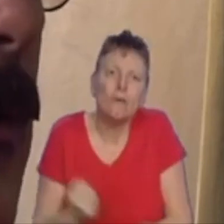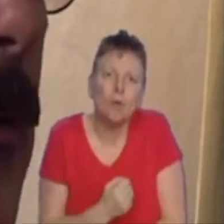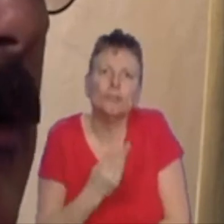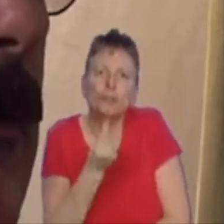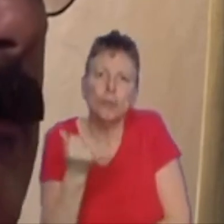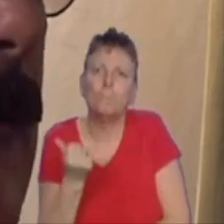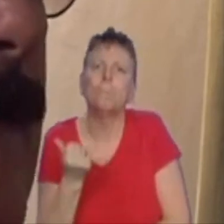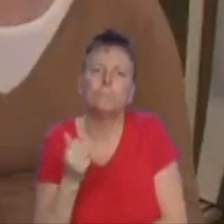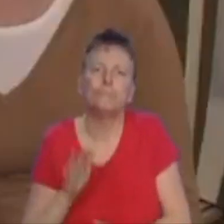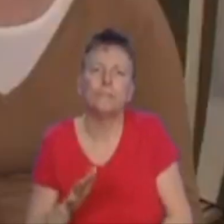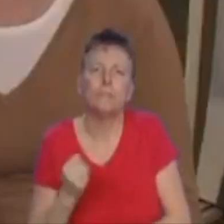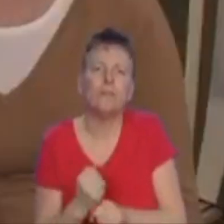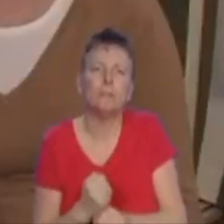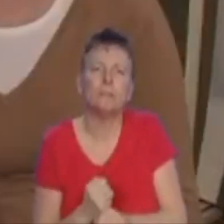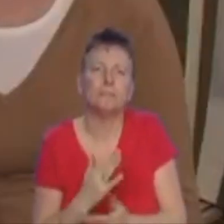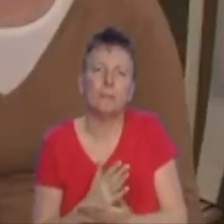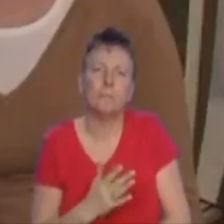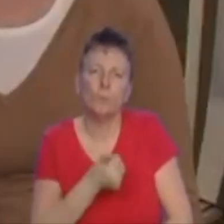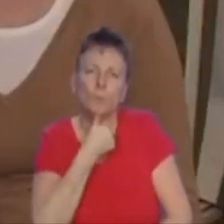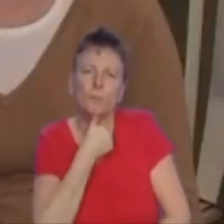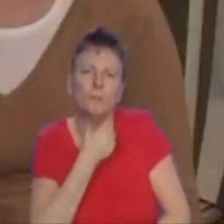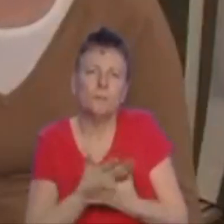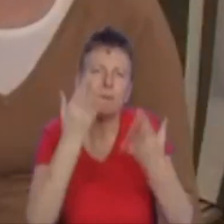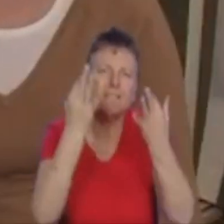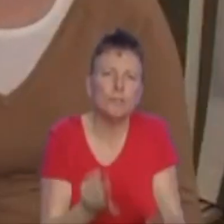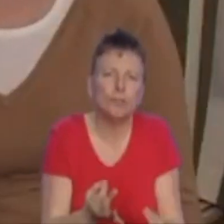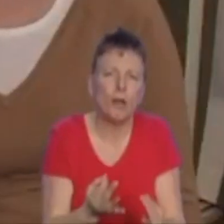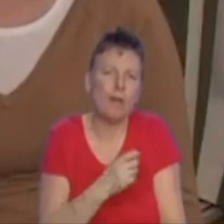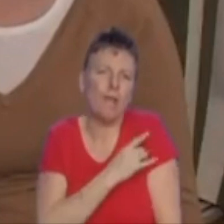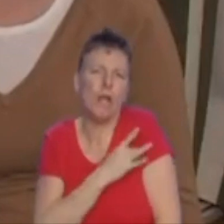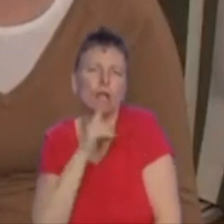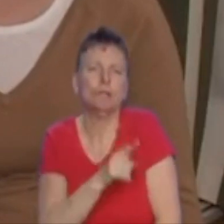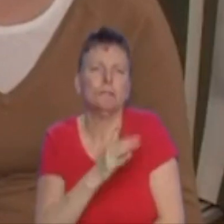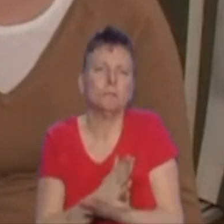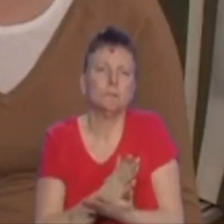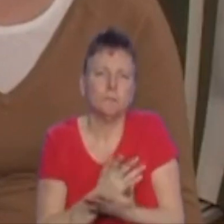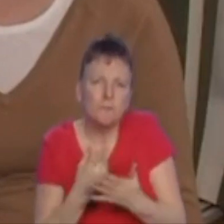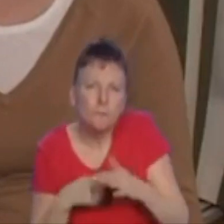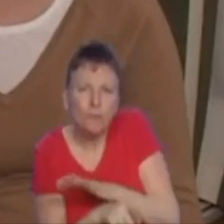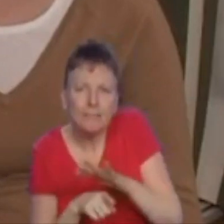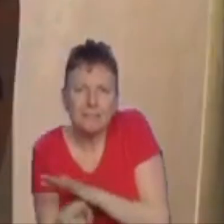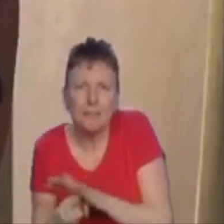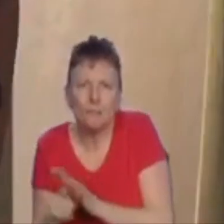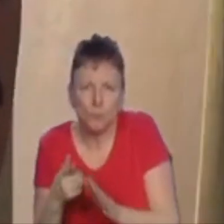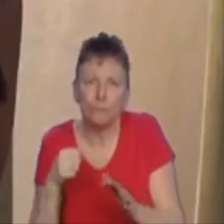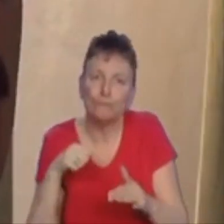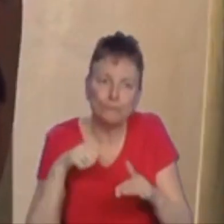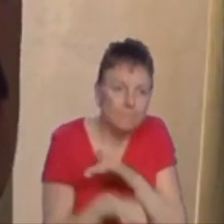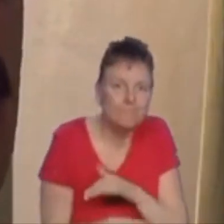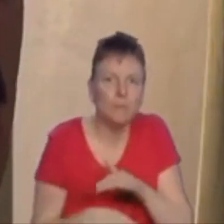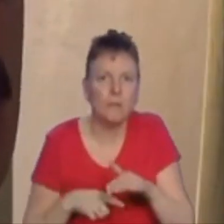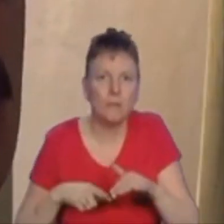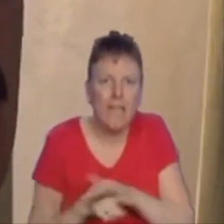in the Irish Republic. So you were trespassing on government property? Were you breaking and entering? I unlawfully gained access to a number